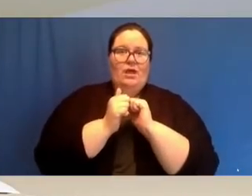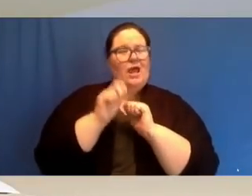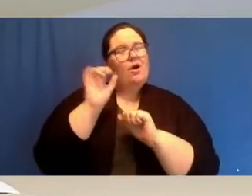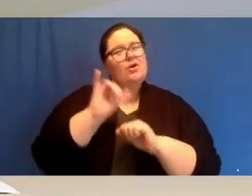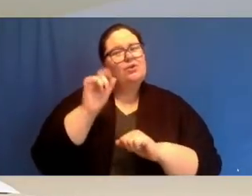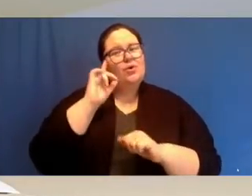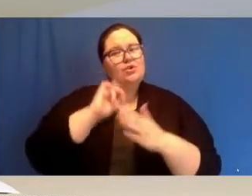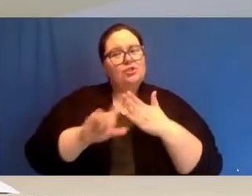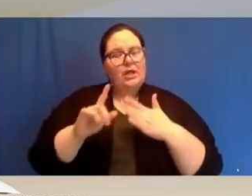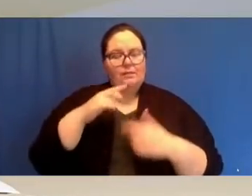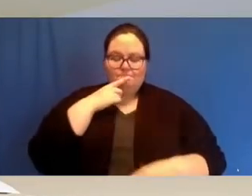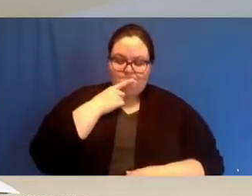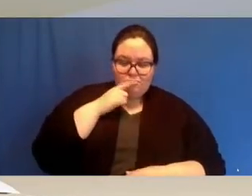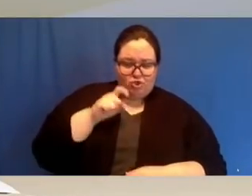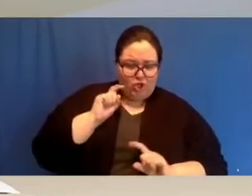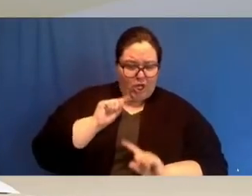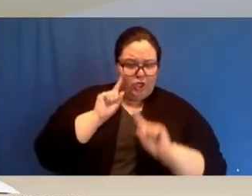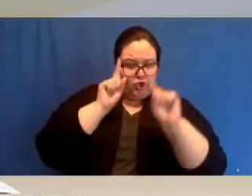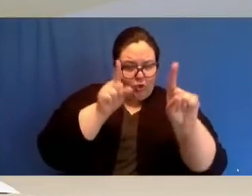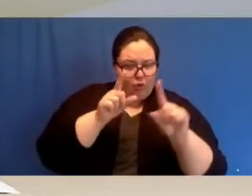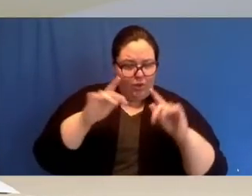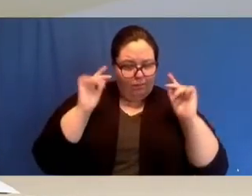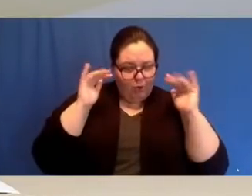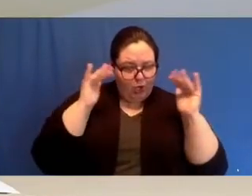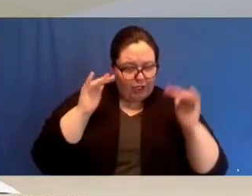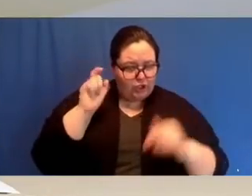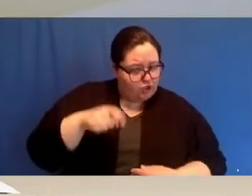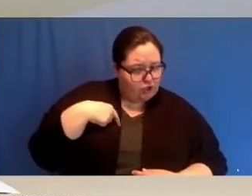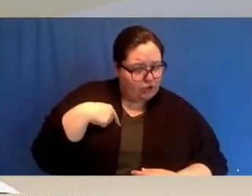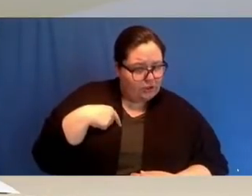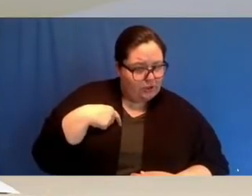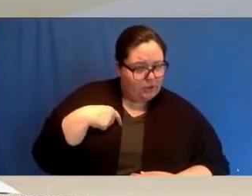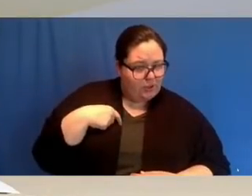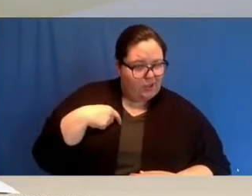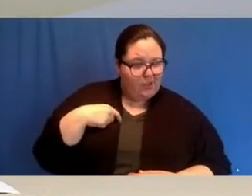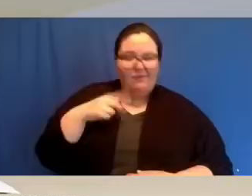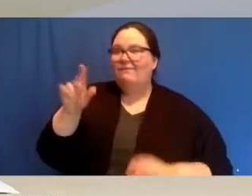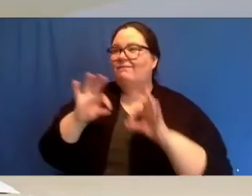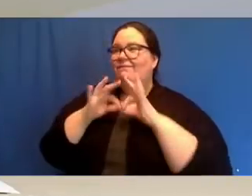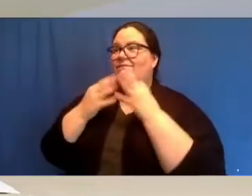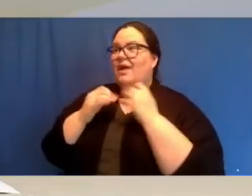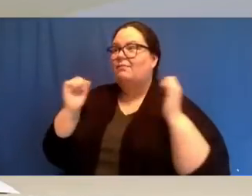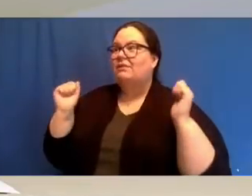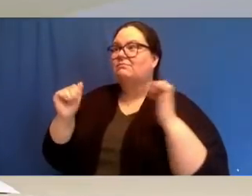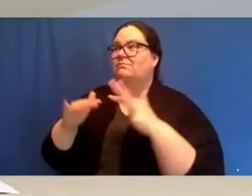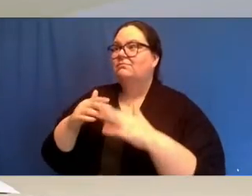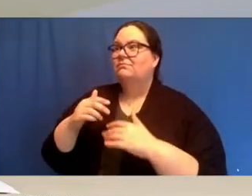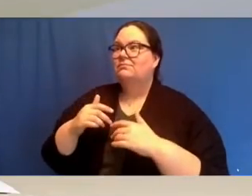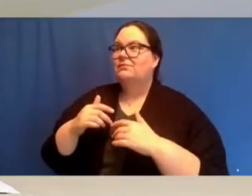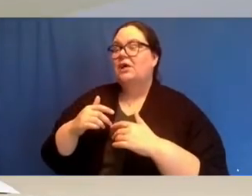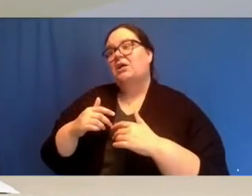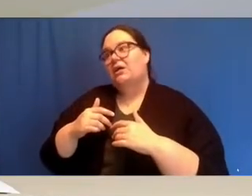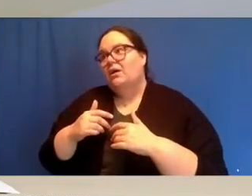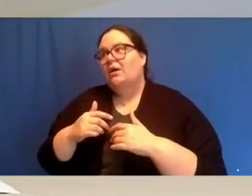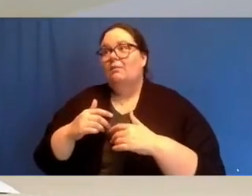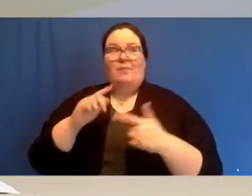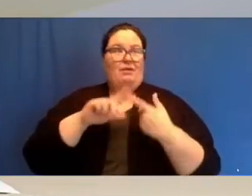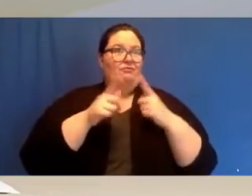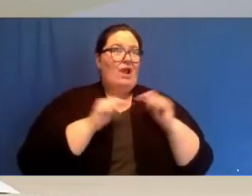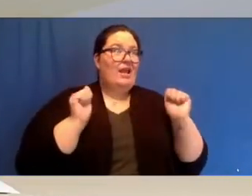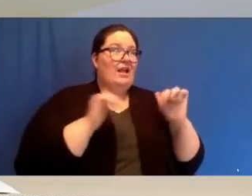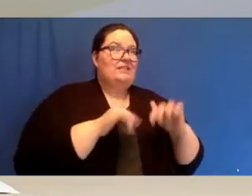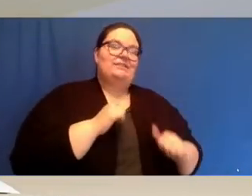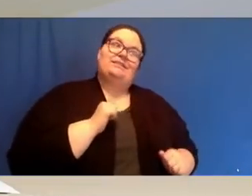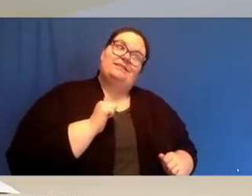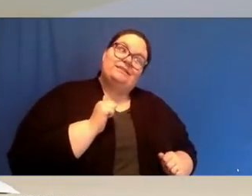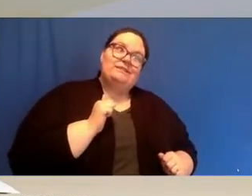assessment. Assessing your own level of risk when deciding to attend personal gatherings with people outside our household. We need to